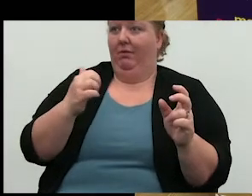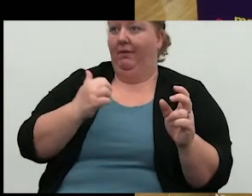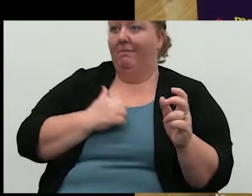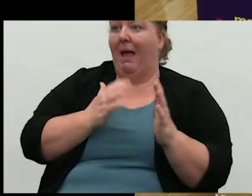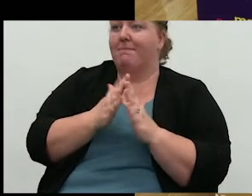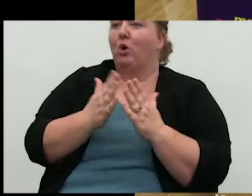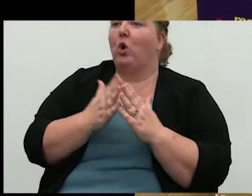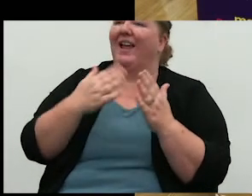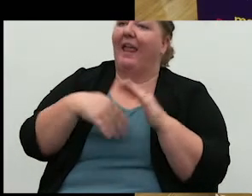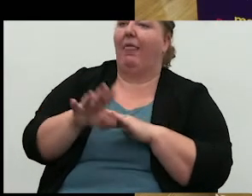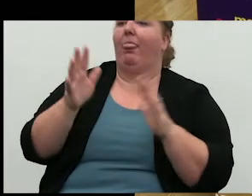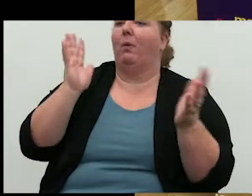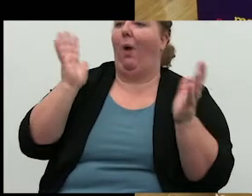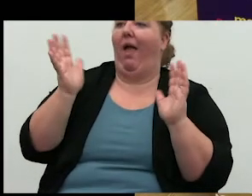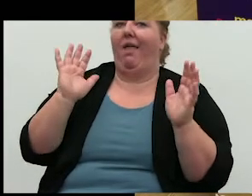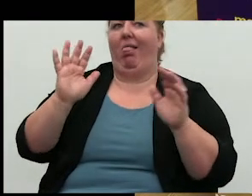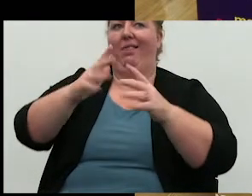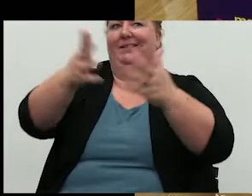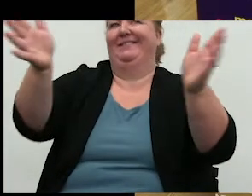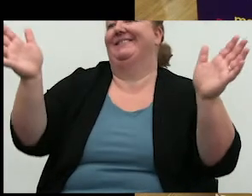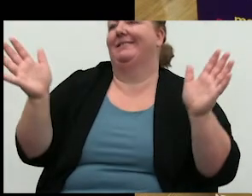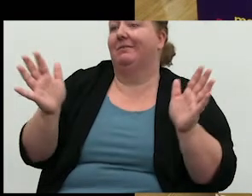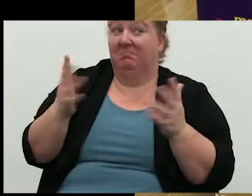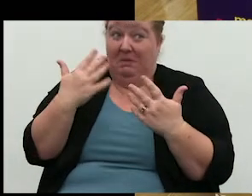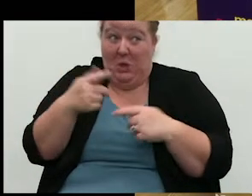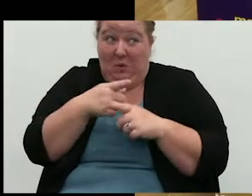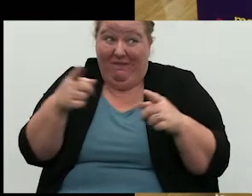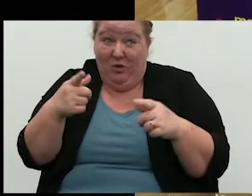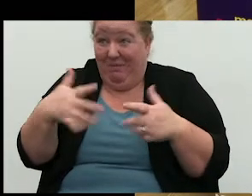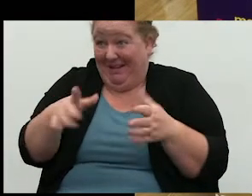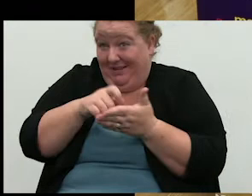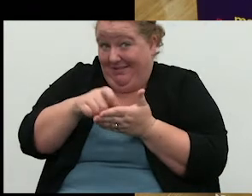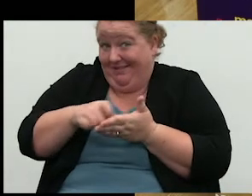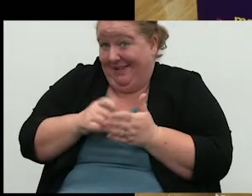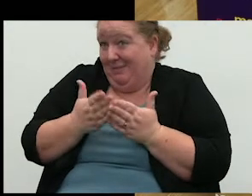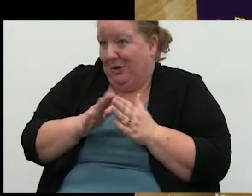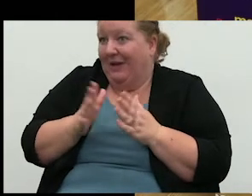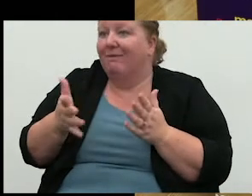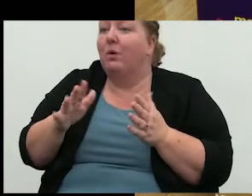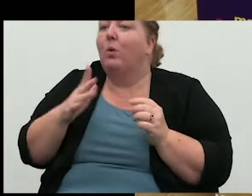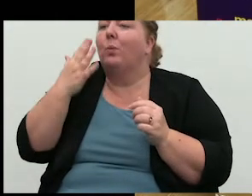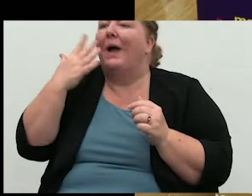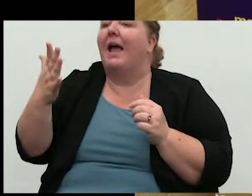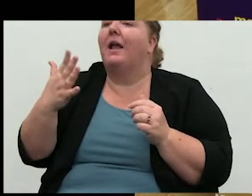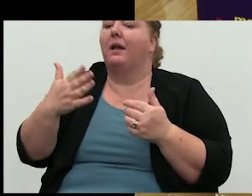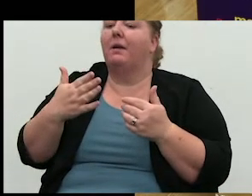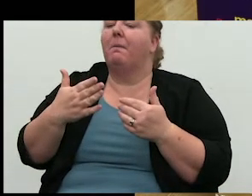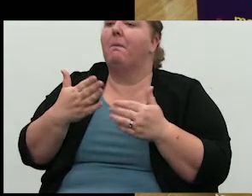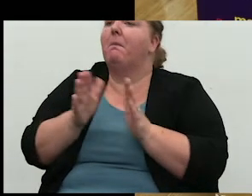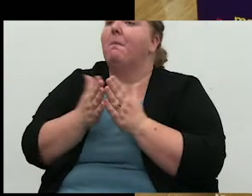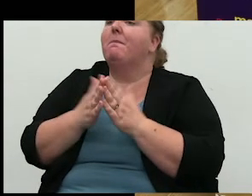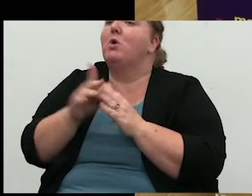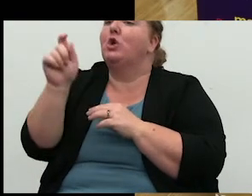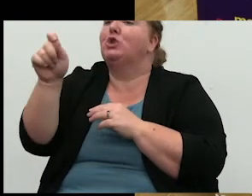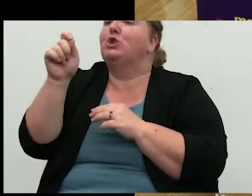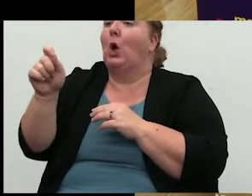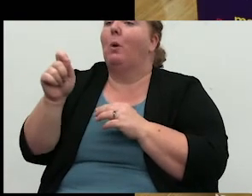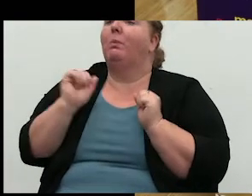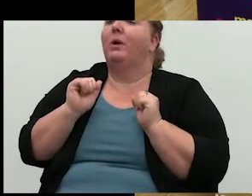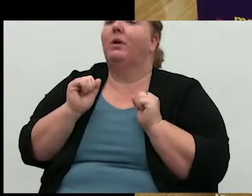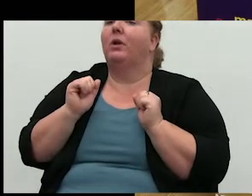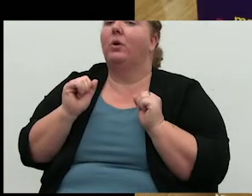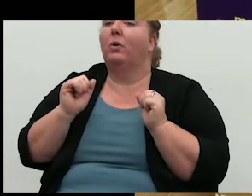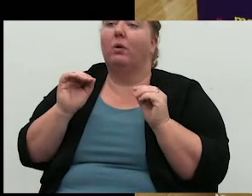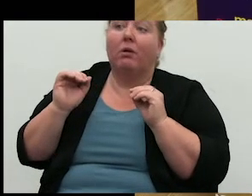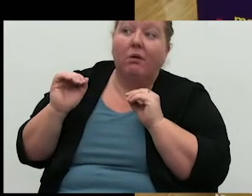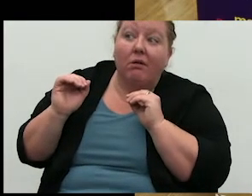wild, and I don't know how many of you have written a book, but when you look through the door of a bookshop and you see that your book is on a shelf